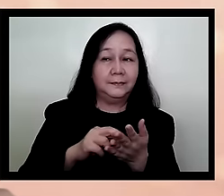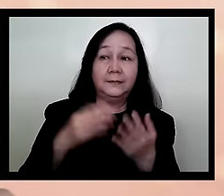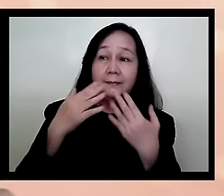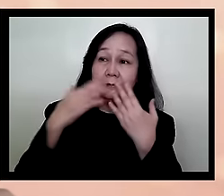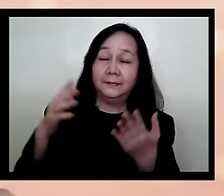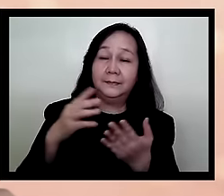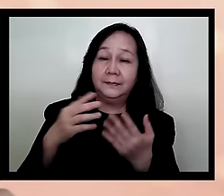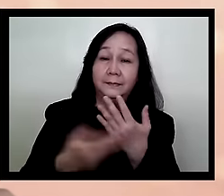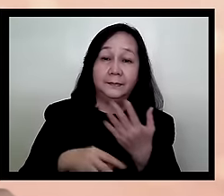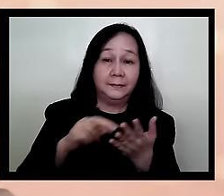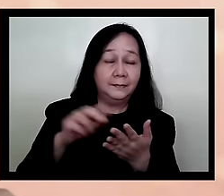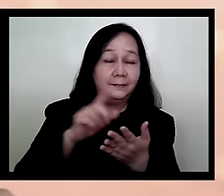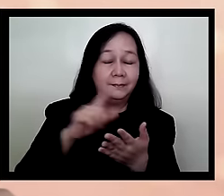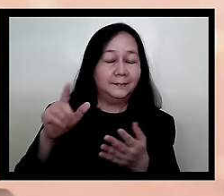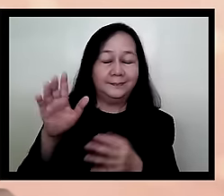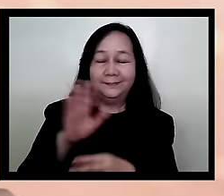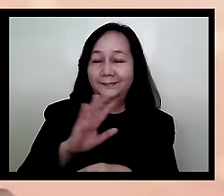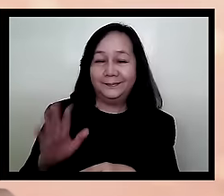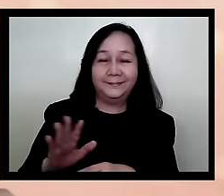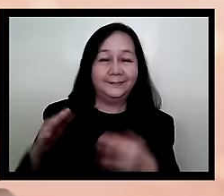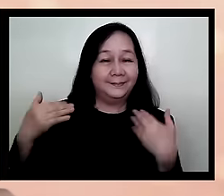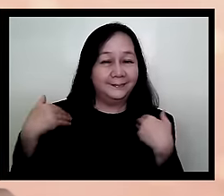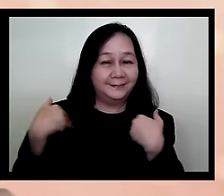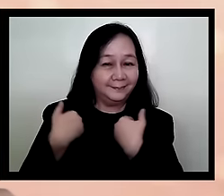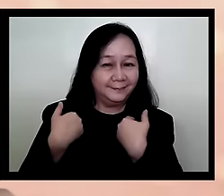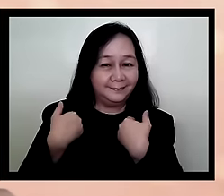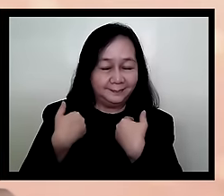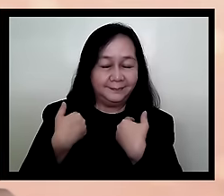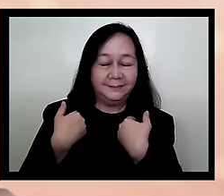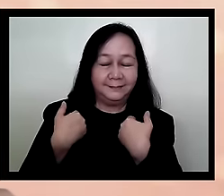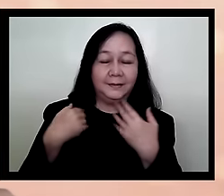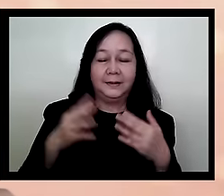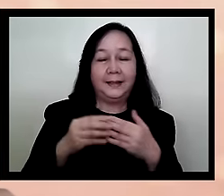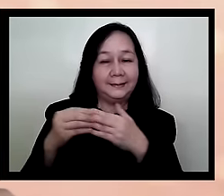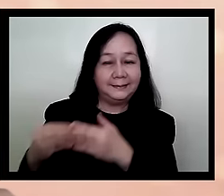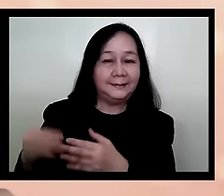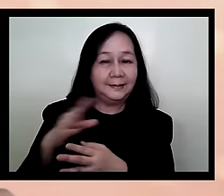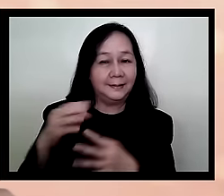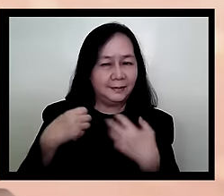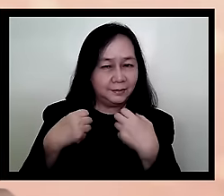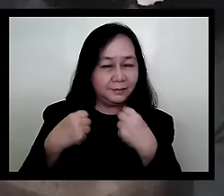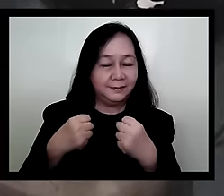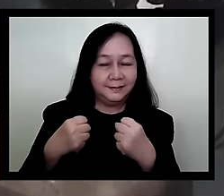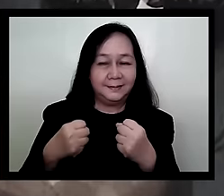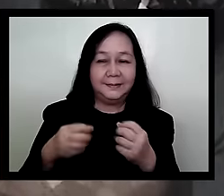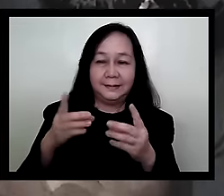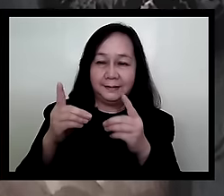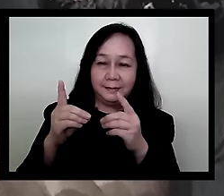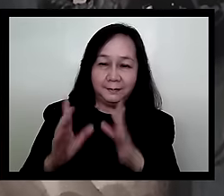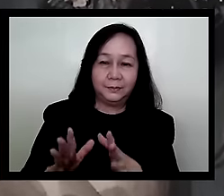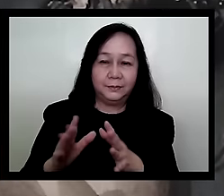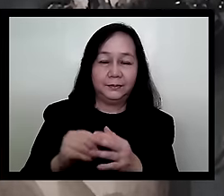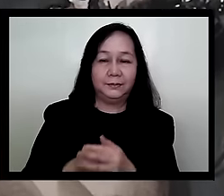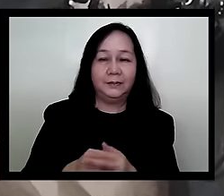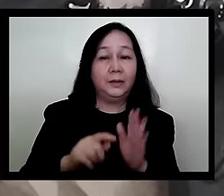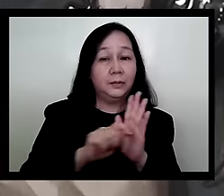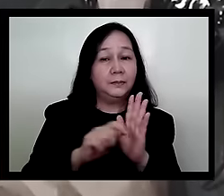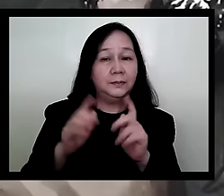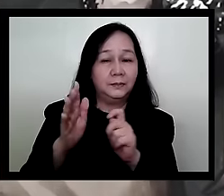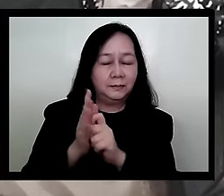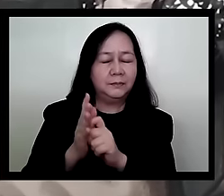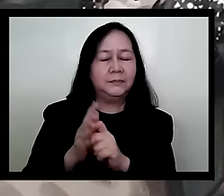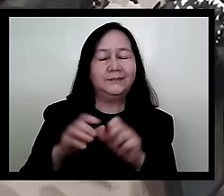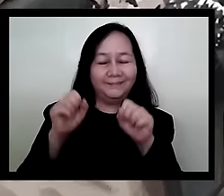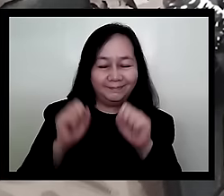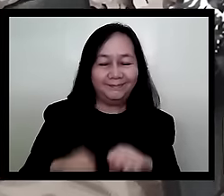who never got tired of his guiding and strengthening his disciples Thomas was able to proclaim